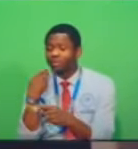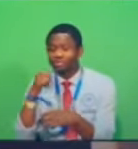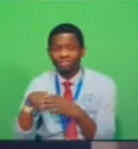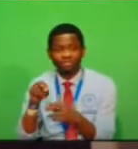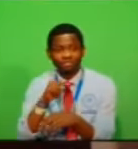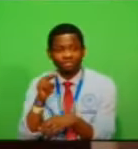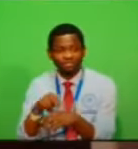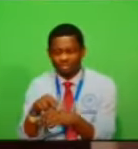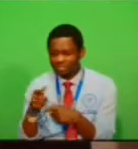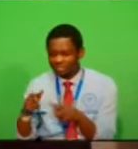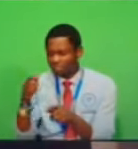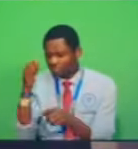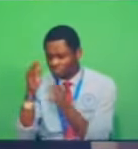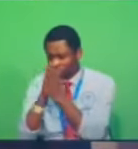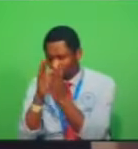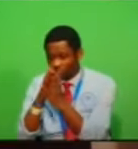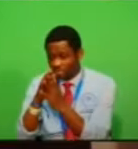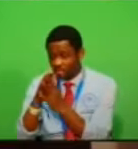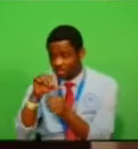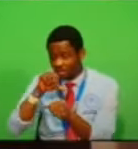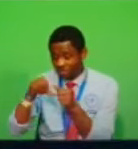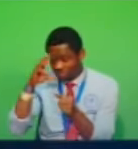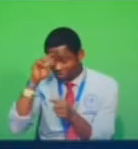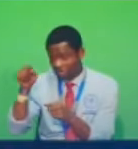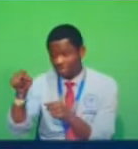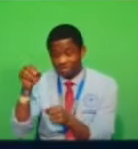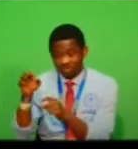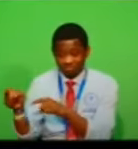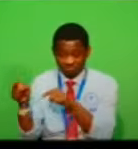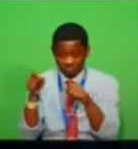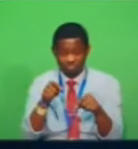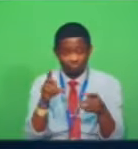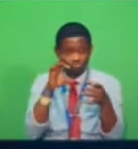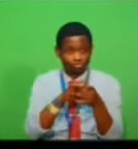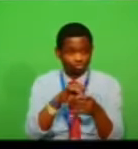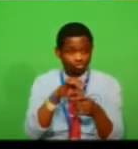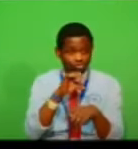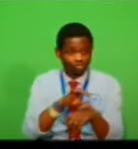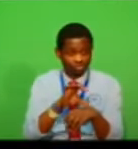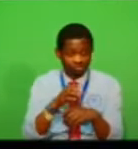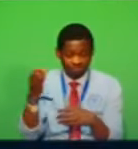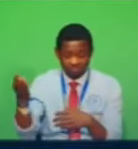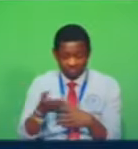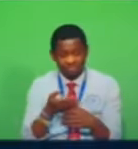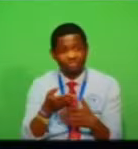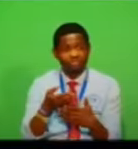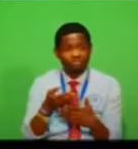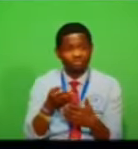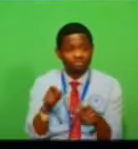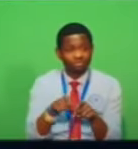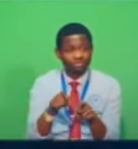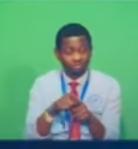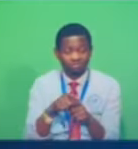I said, let us pray about this man. Because if we're able to get a city church established, and we can invite him as a member, and I will make sure to invite him,